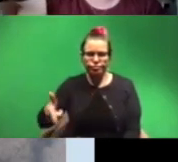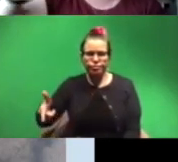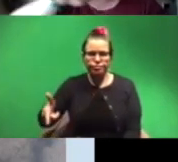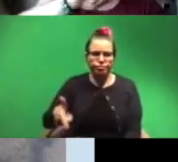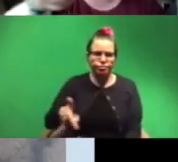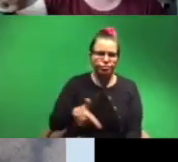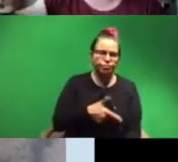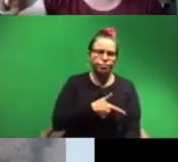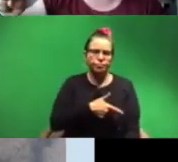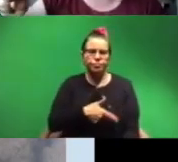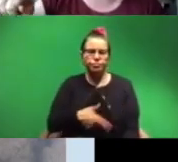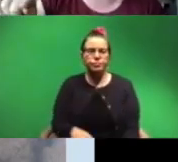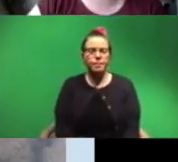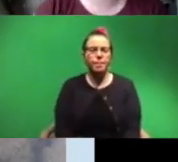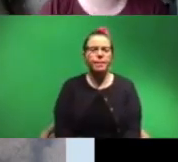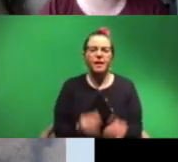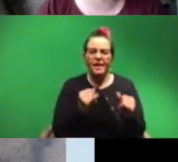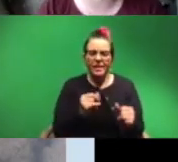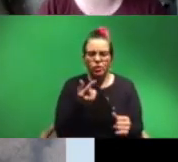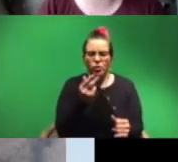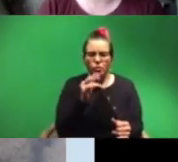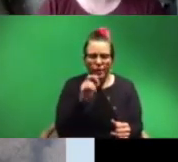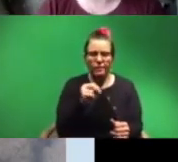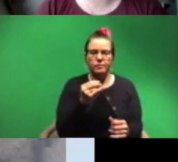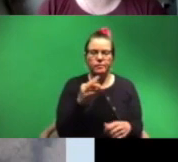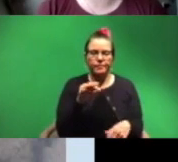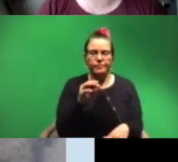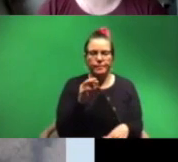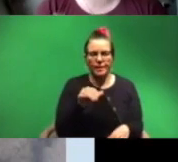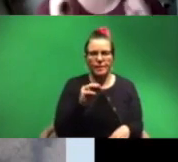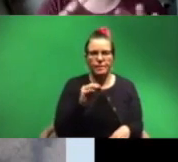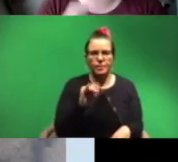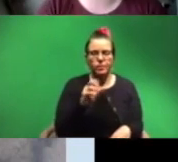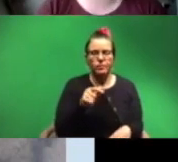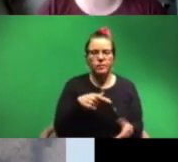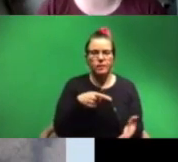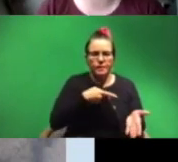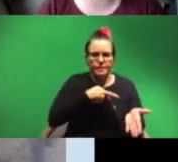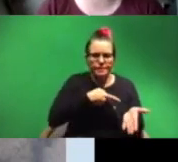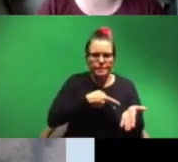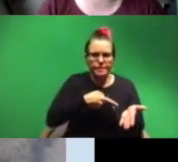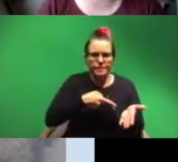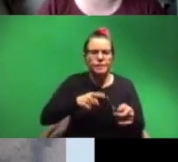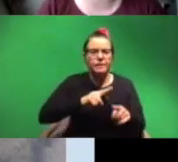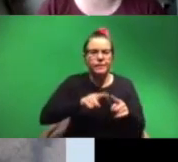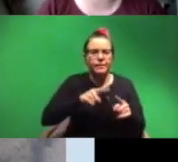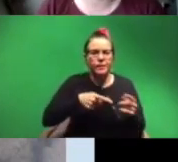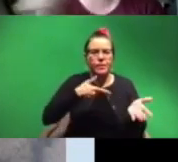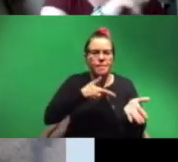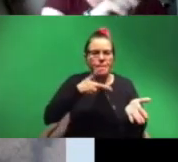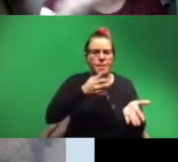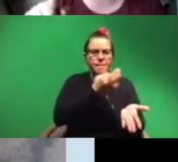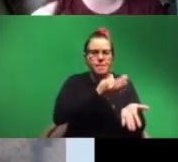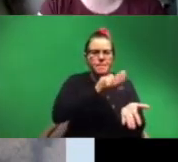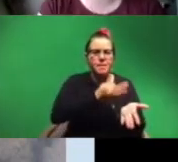zzz, across an individual grain. And you do that, and you make lots of different spots, and I think it'll